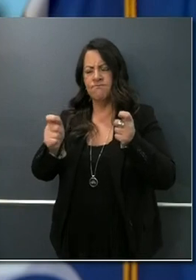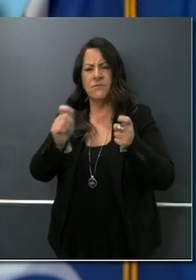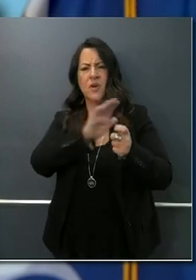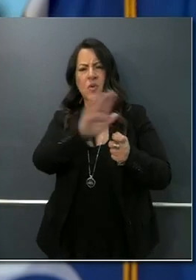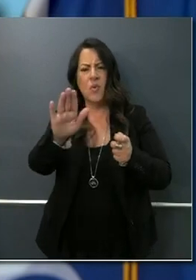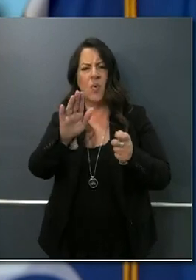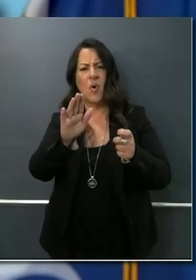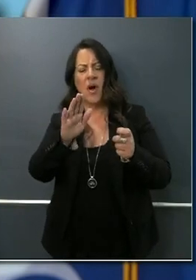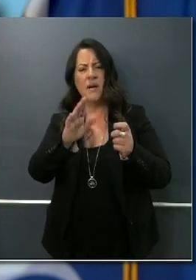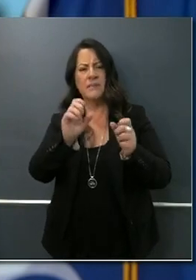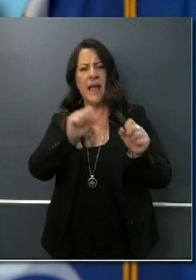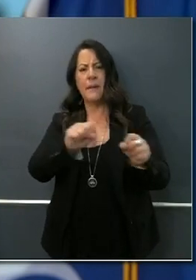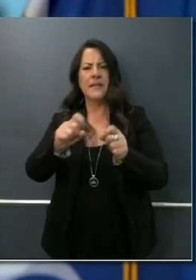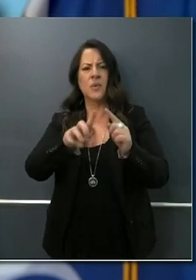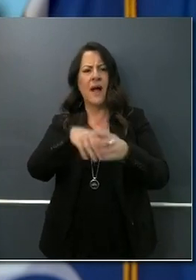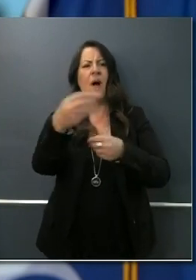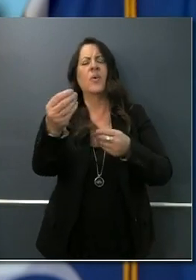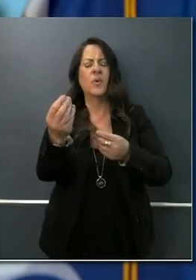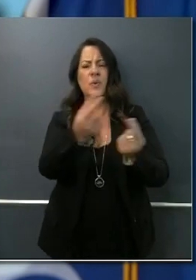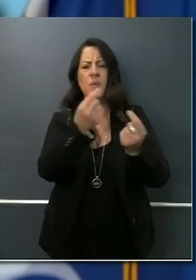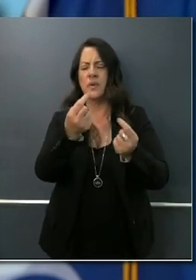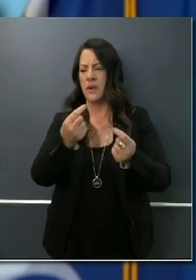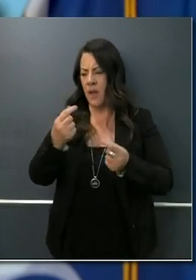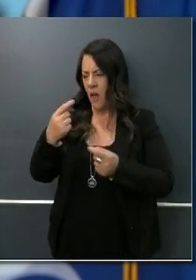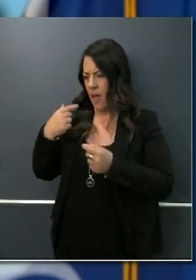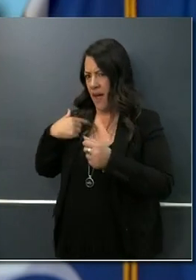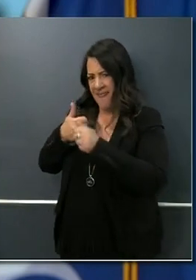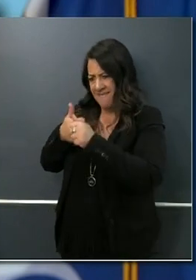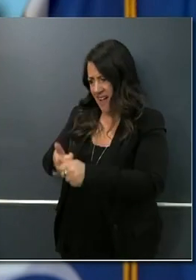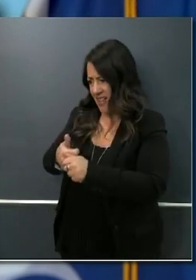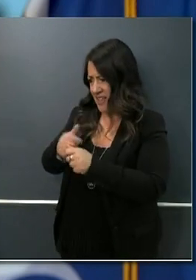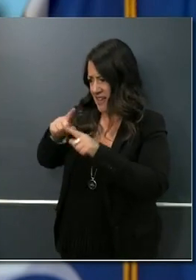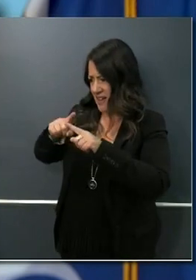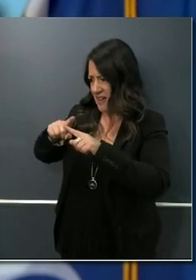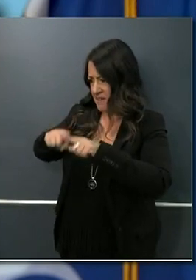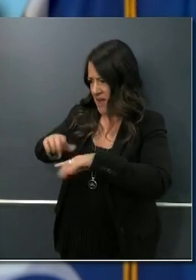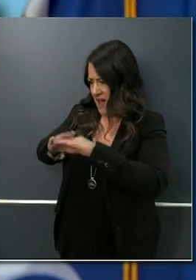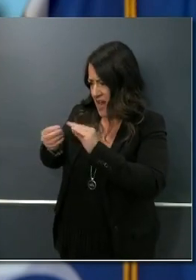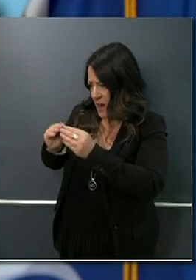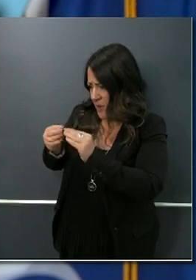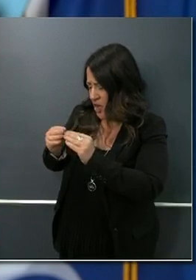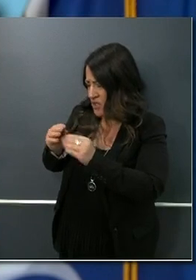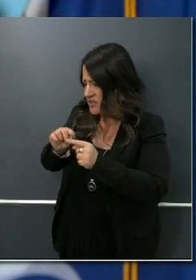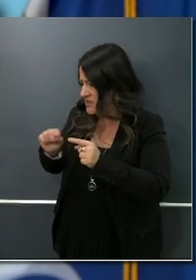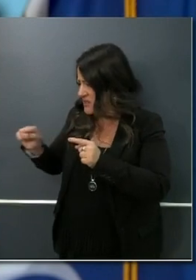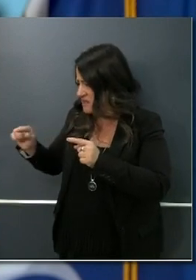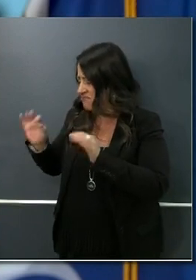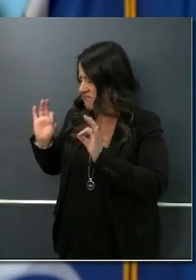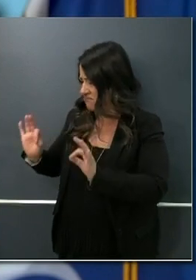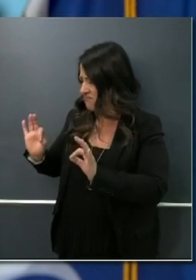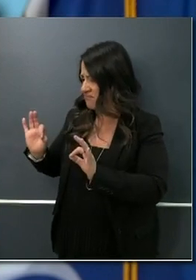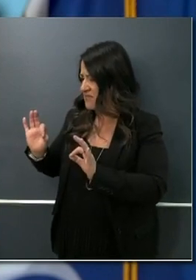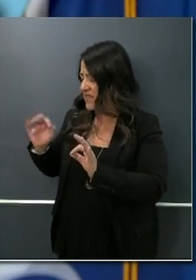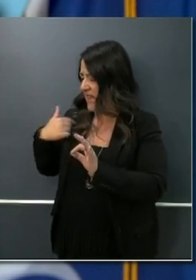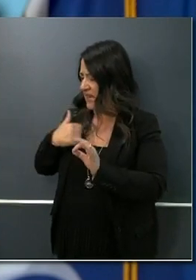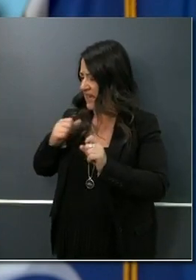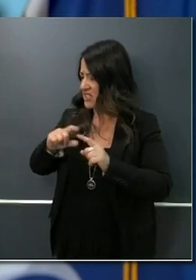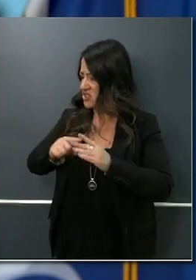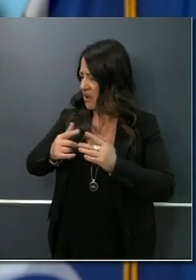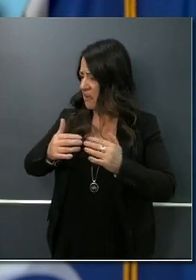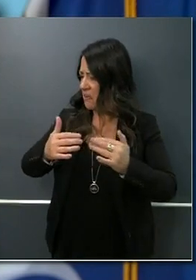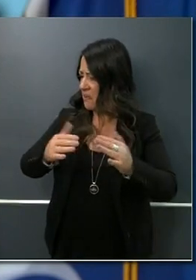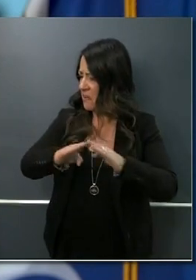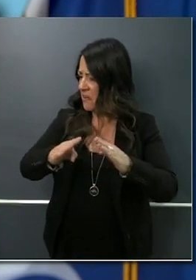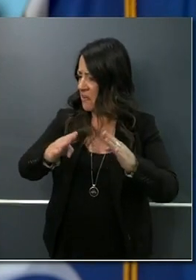lights and the data provides us the indication that we can move there. Hope it's in the next few weeks. I believe it will be, but that's based on our